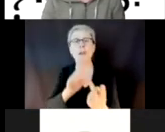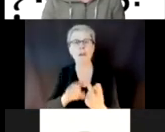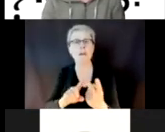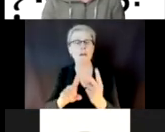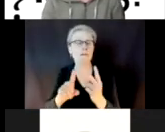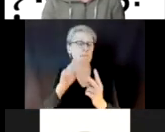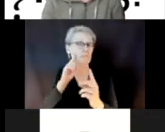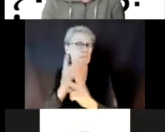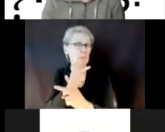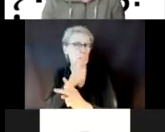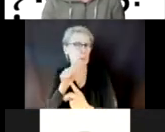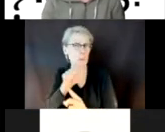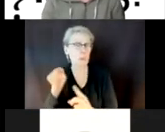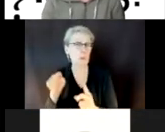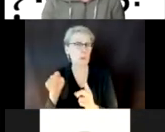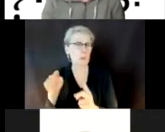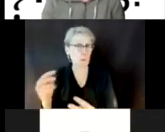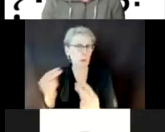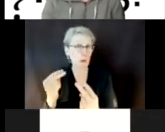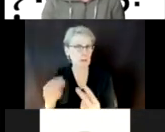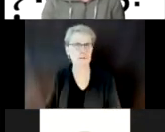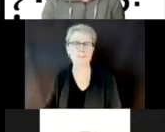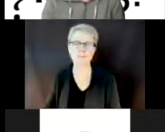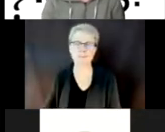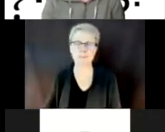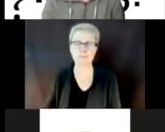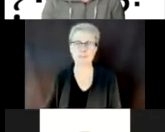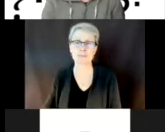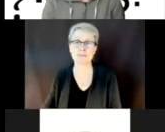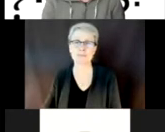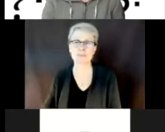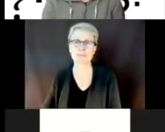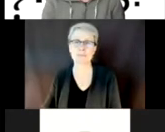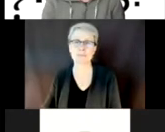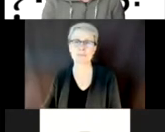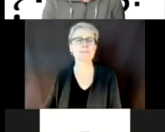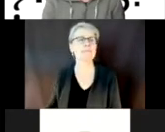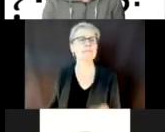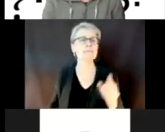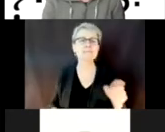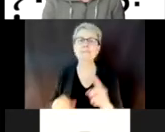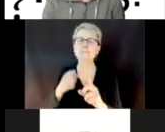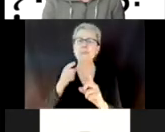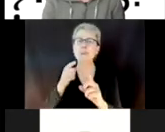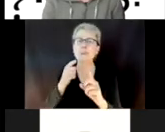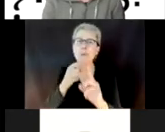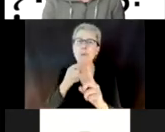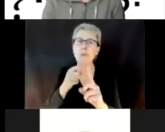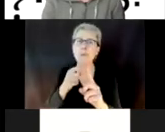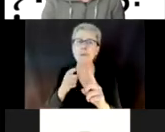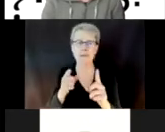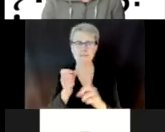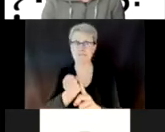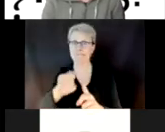The rule of ones. So goals, I'm not going to spend too much time on the details here, but what I've given you in the deck here